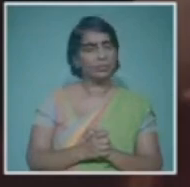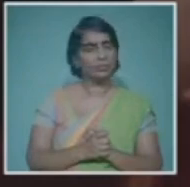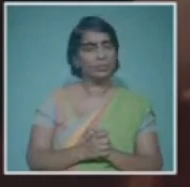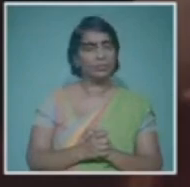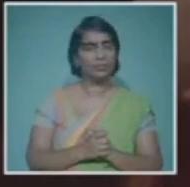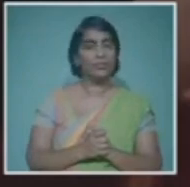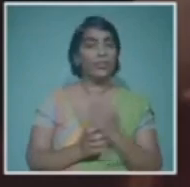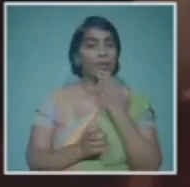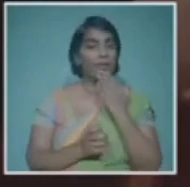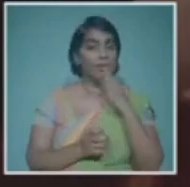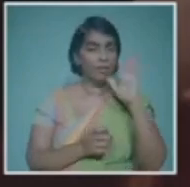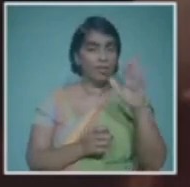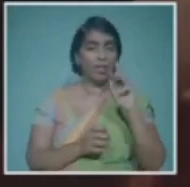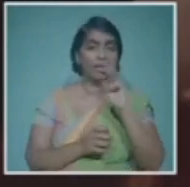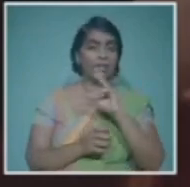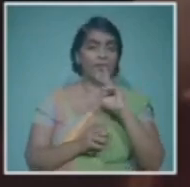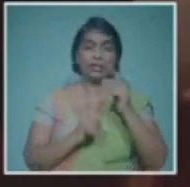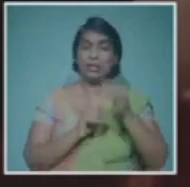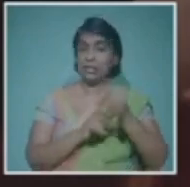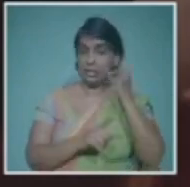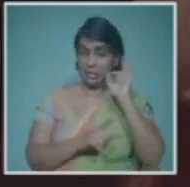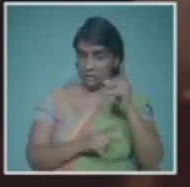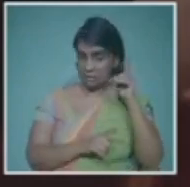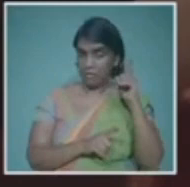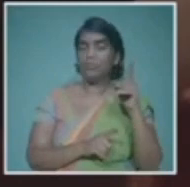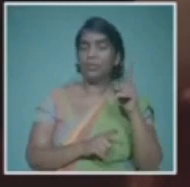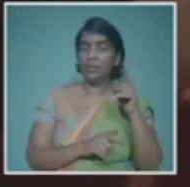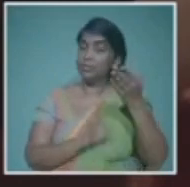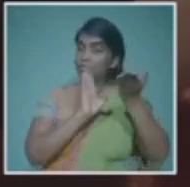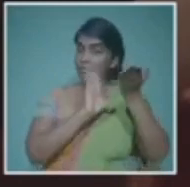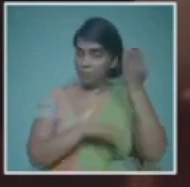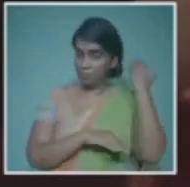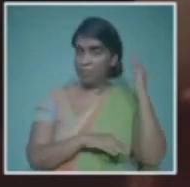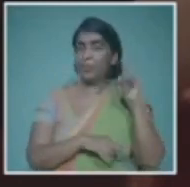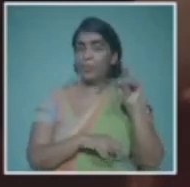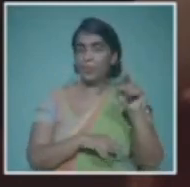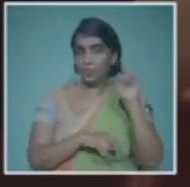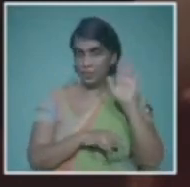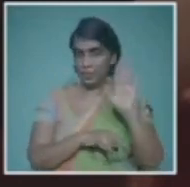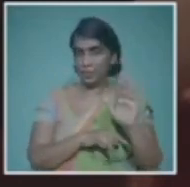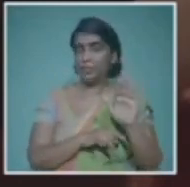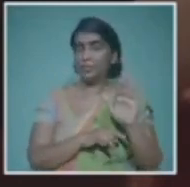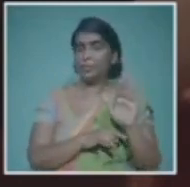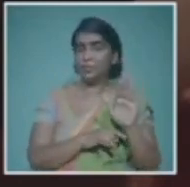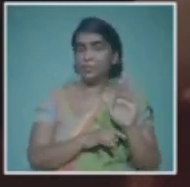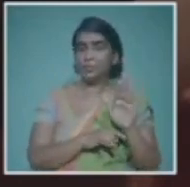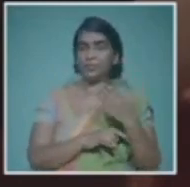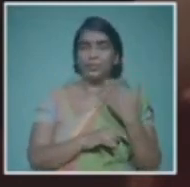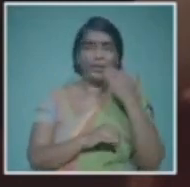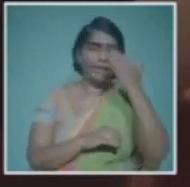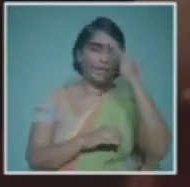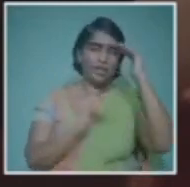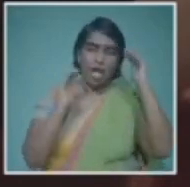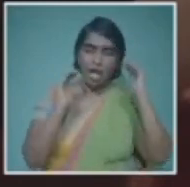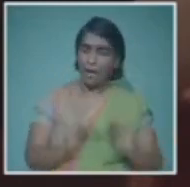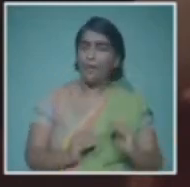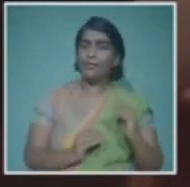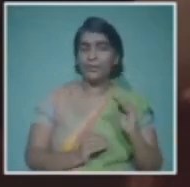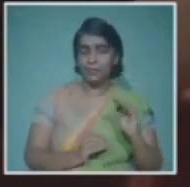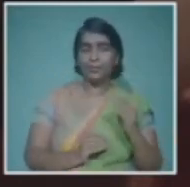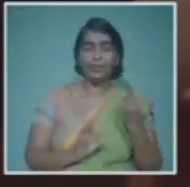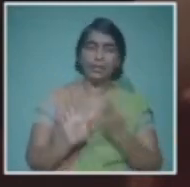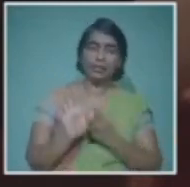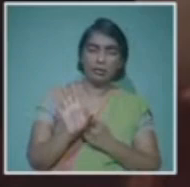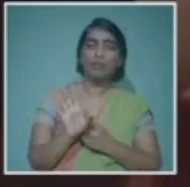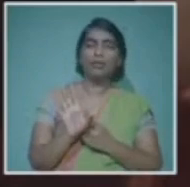time, John F. Kennedy says so. To be courageous, these stories make clear. You have 2 minutes. Thank